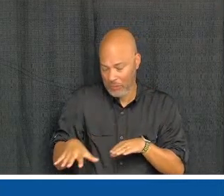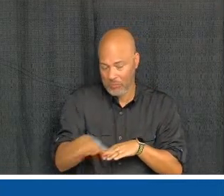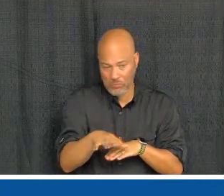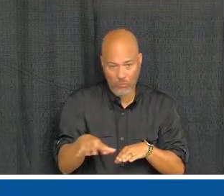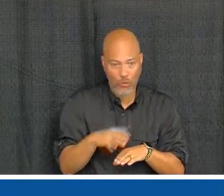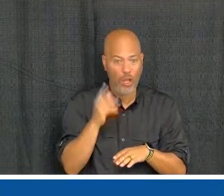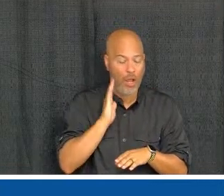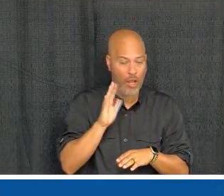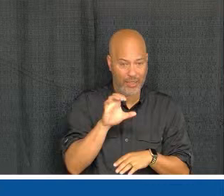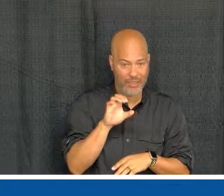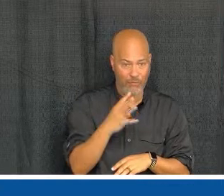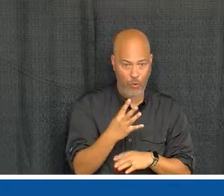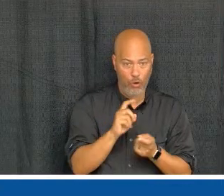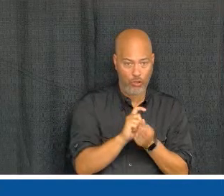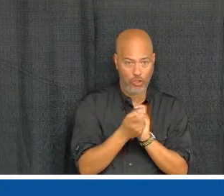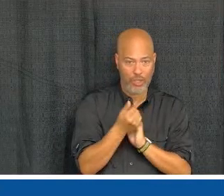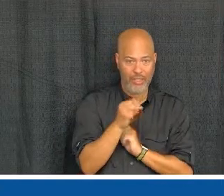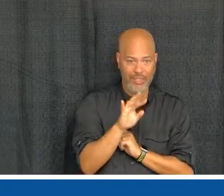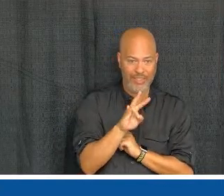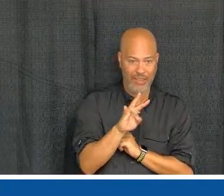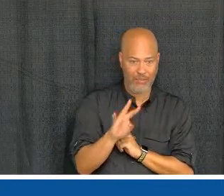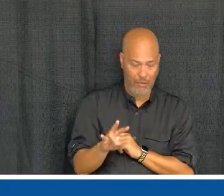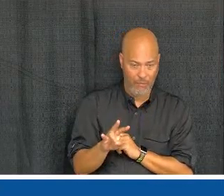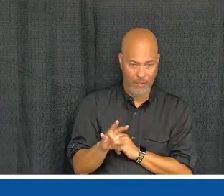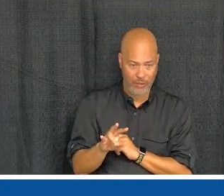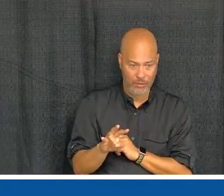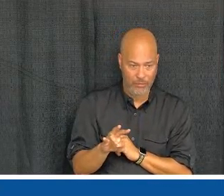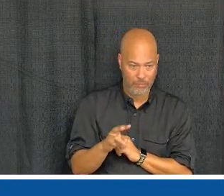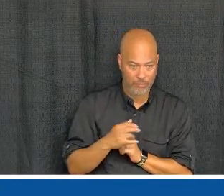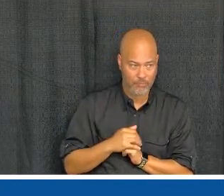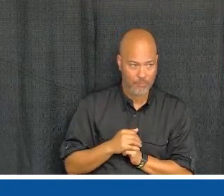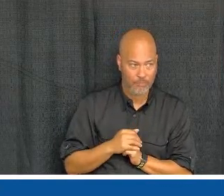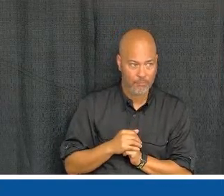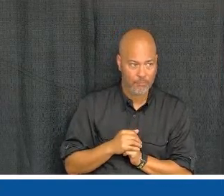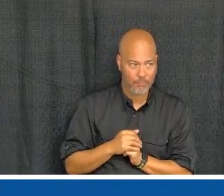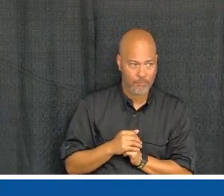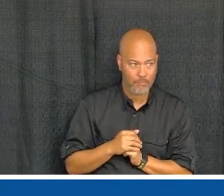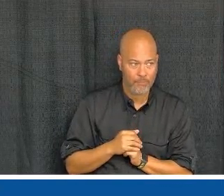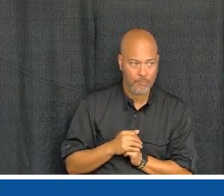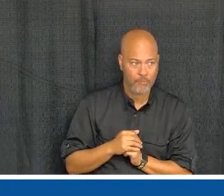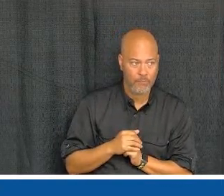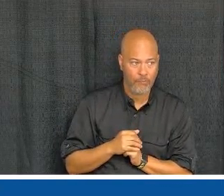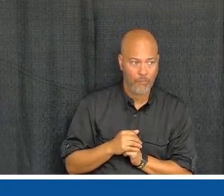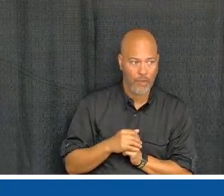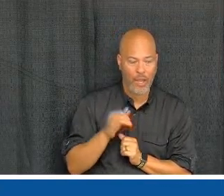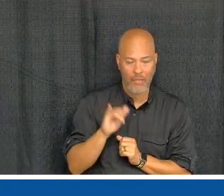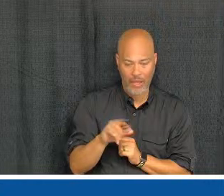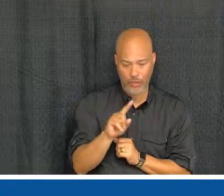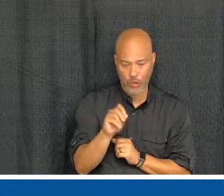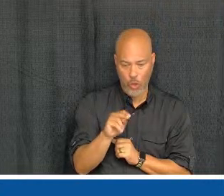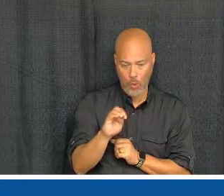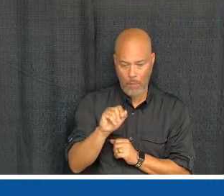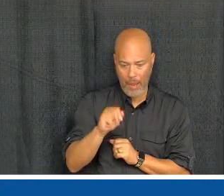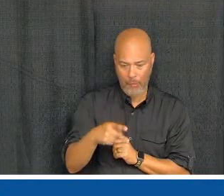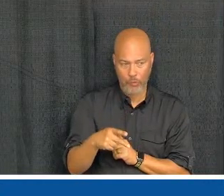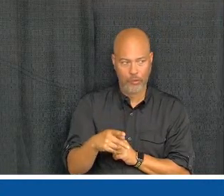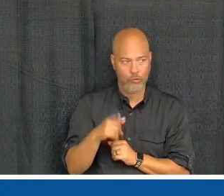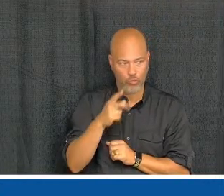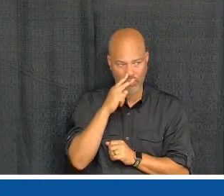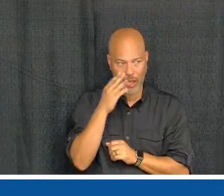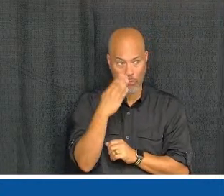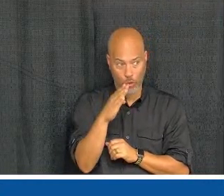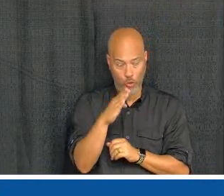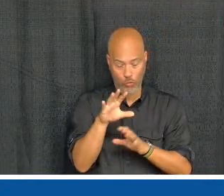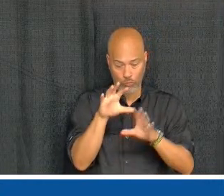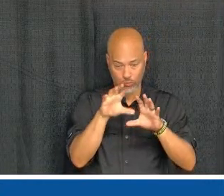zoned to C4 in 1977. and there's the zoning map. So the blue you see